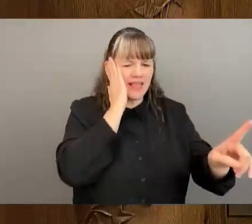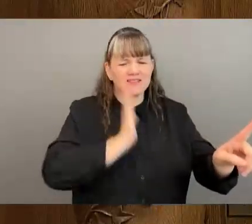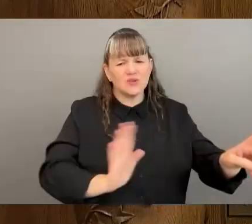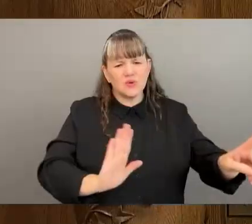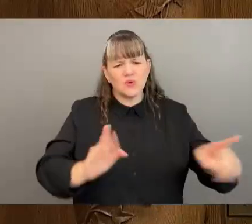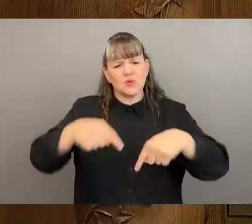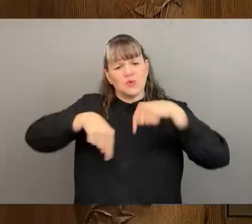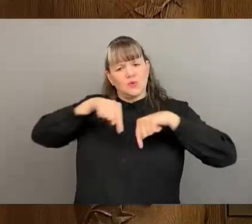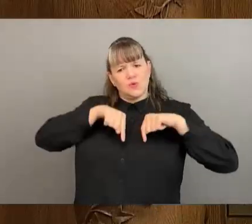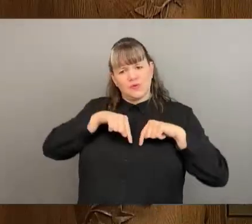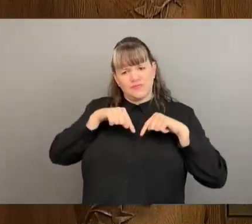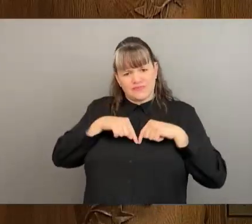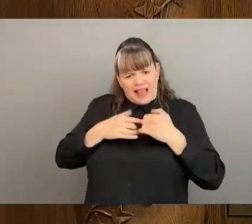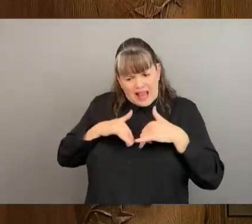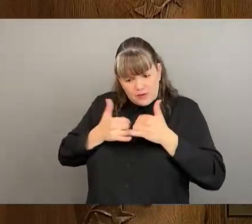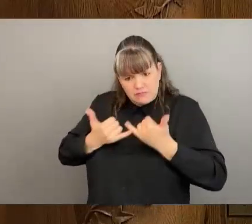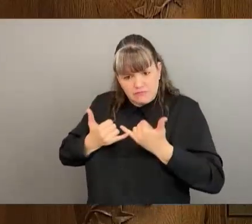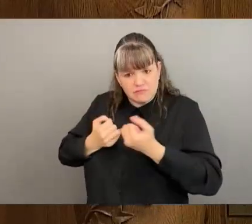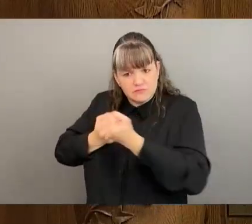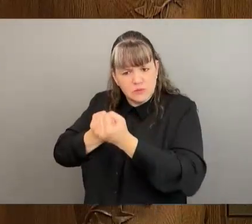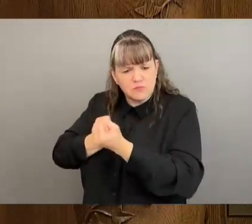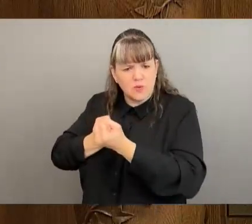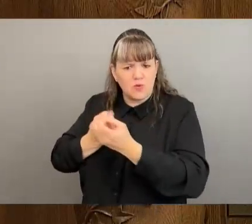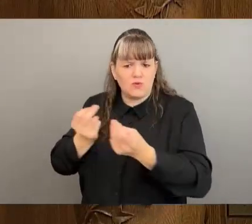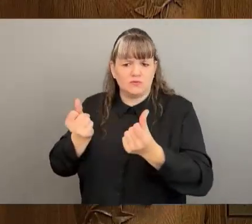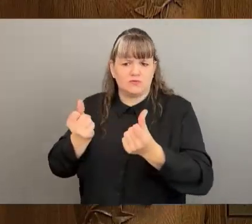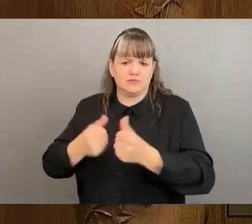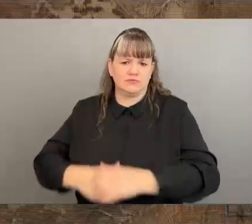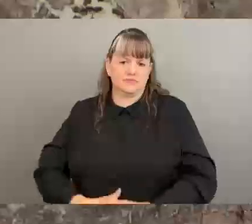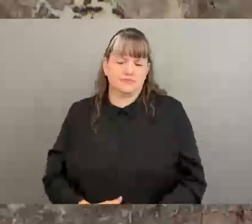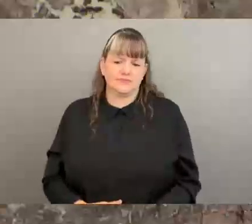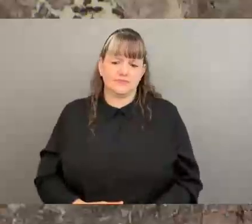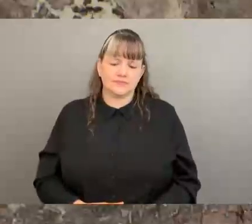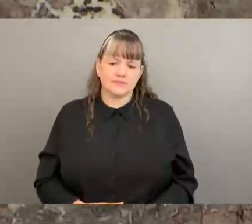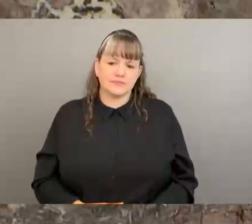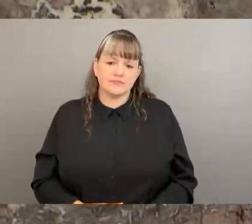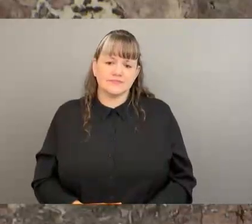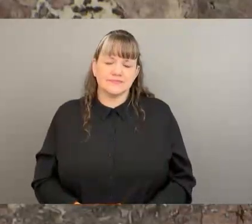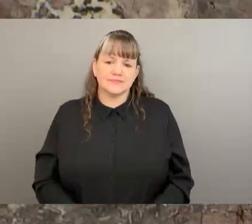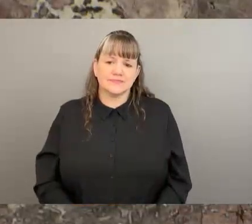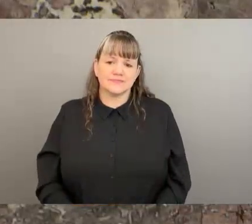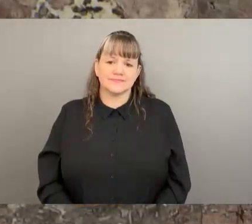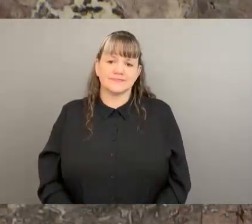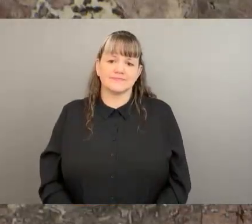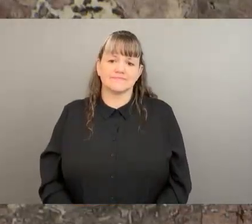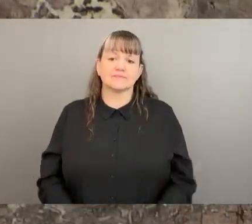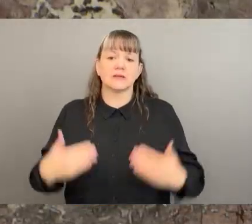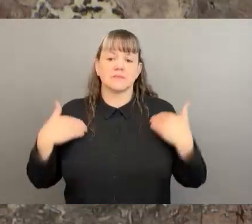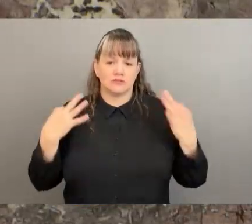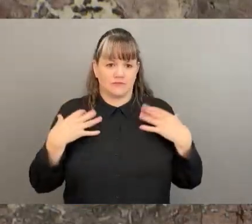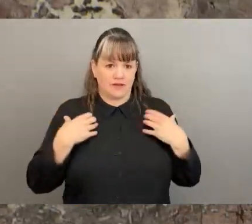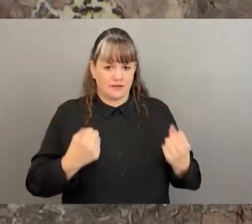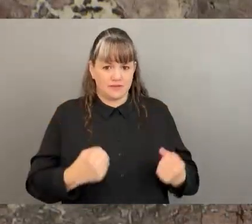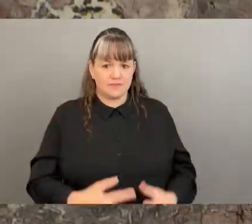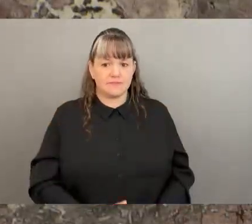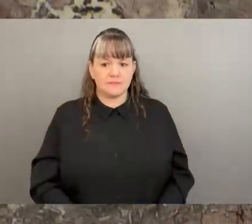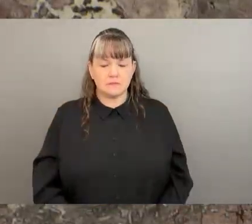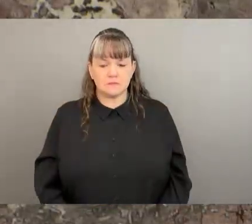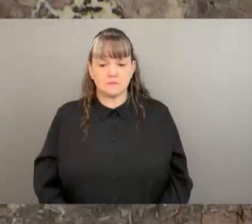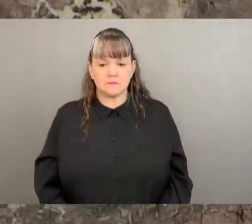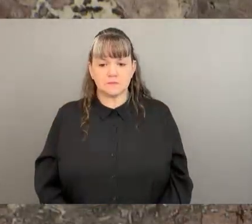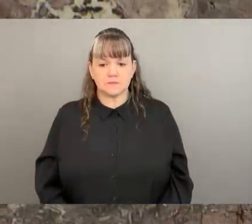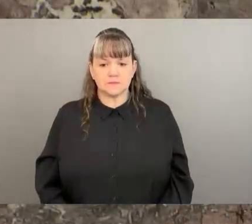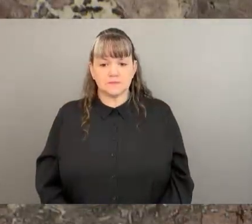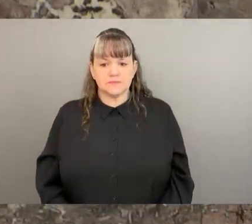Minister of Health. Thank you so much, Honourable Speaker, and thank you so much to the member for the question. I want to begin by